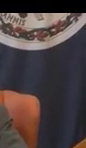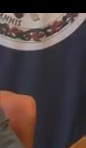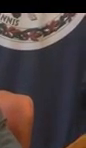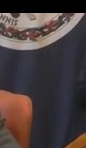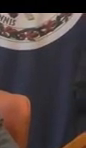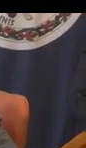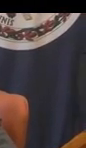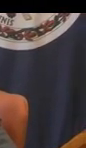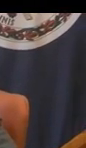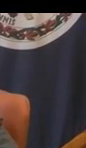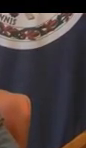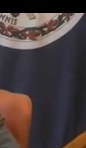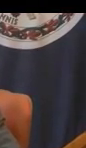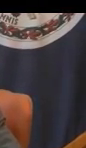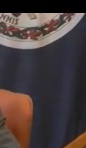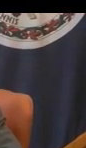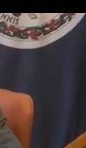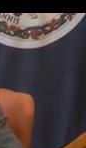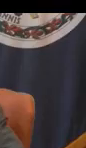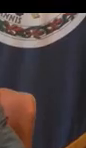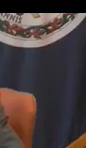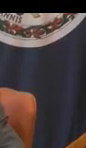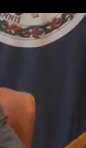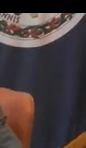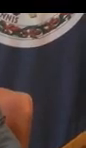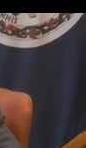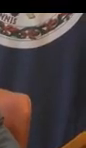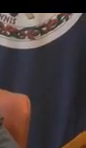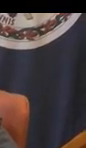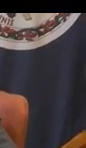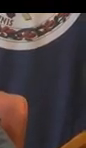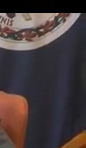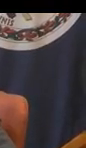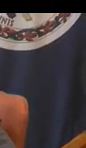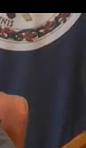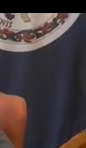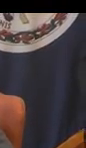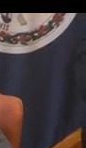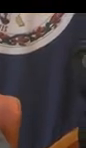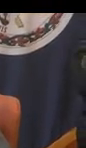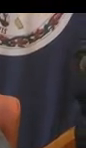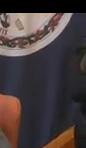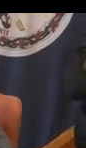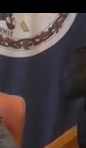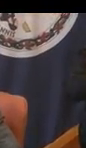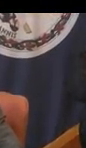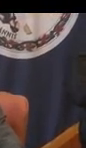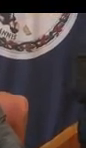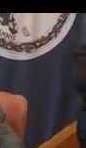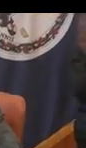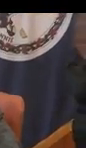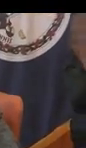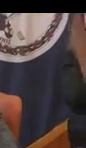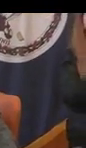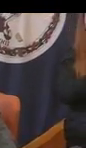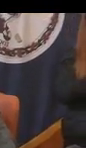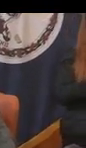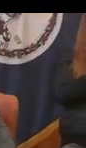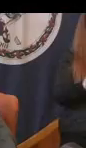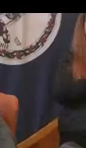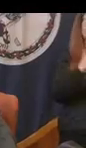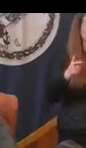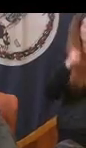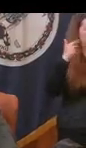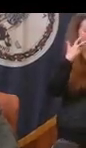on the side, I think, of caution. But I would enjoy the opportunity to do this in a larger venue should we prove that we can execute it